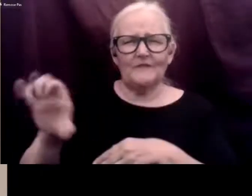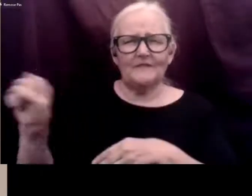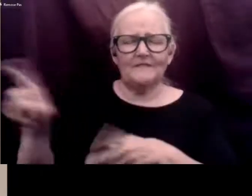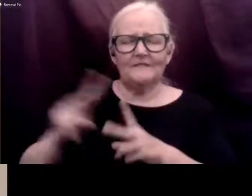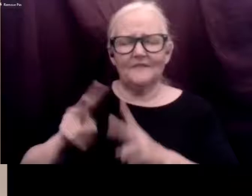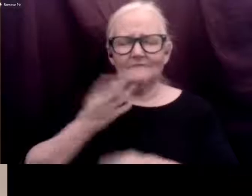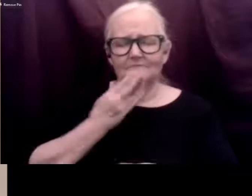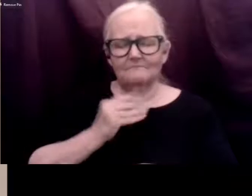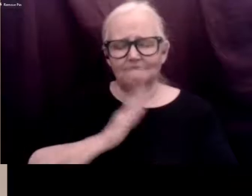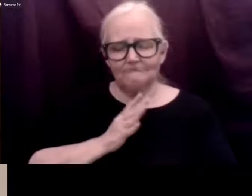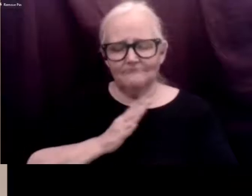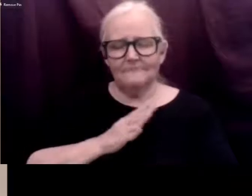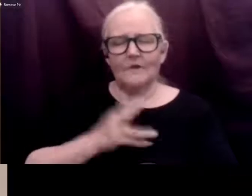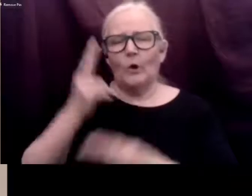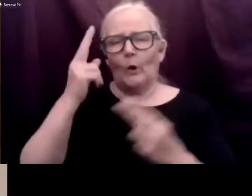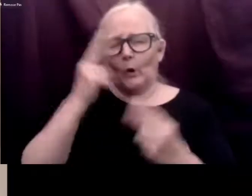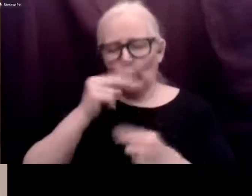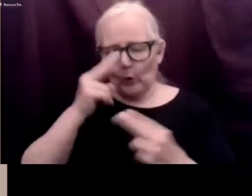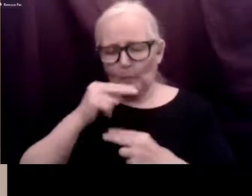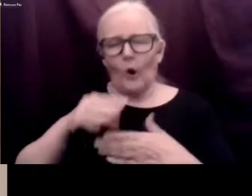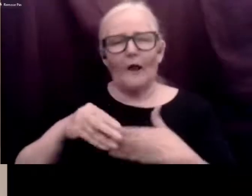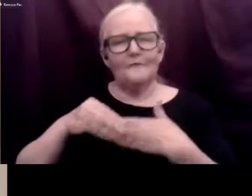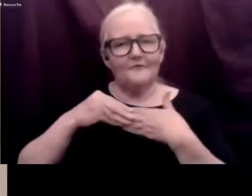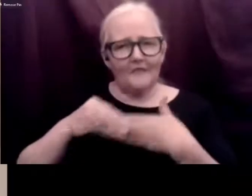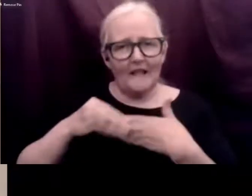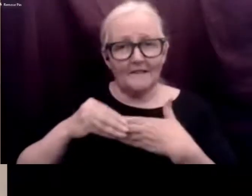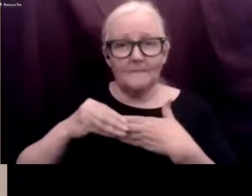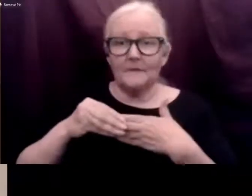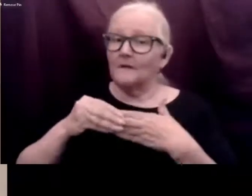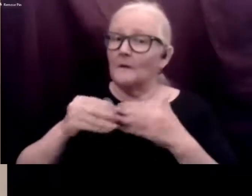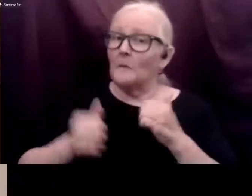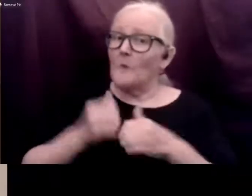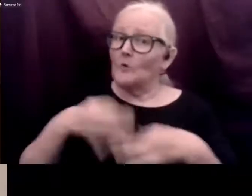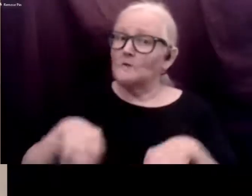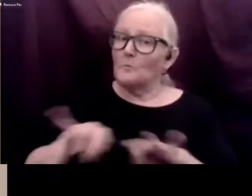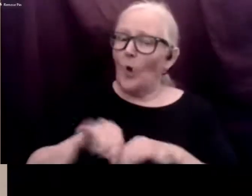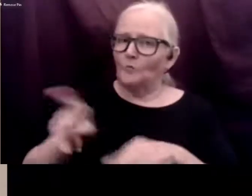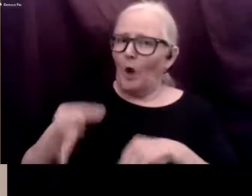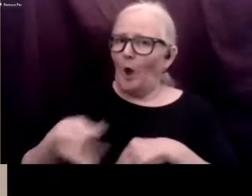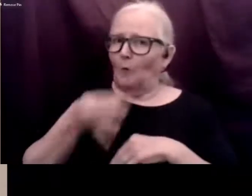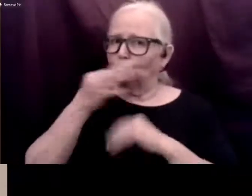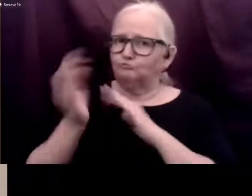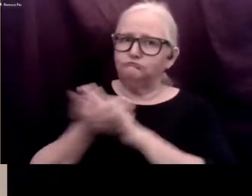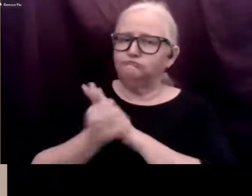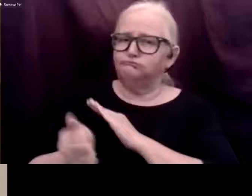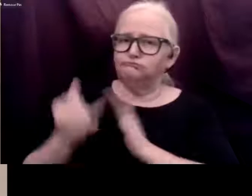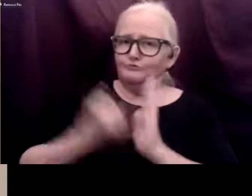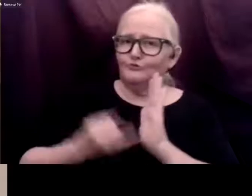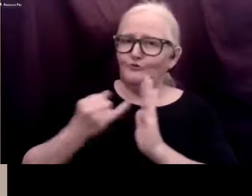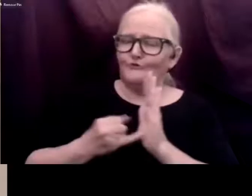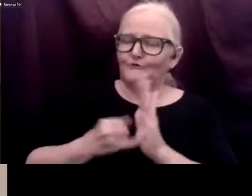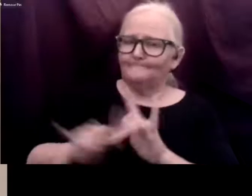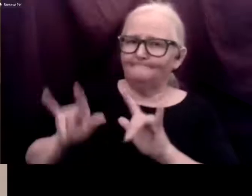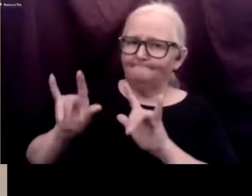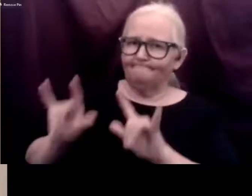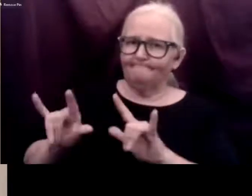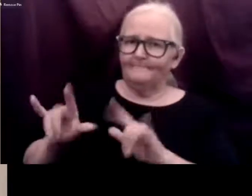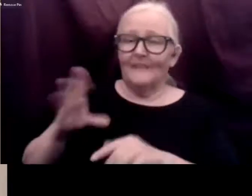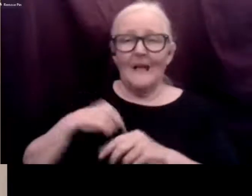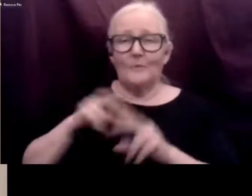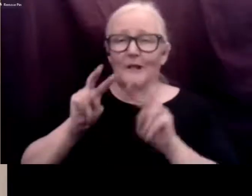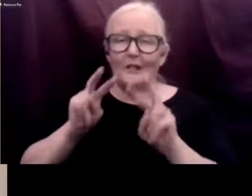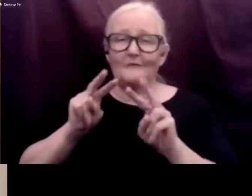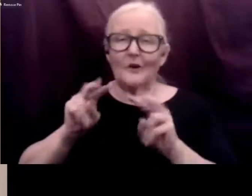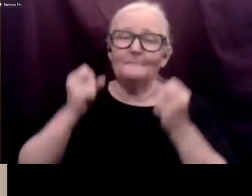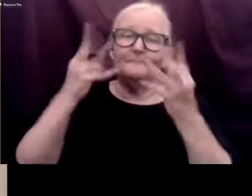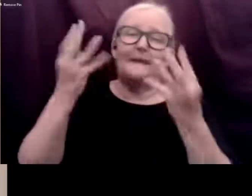flexibility and most of all, artistry. We love you and we look forward to many more years of making musical memories